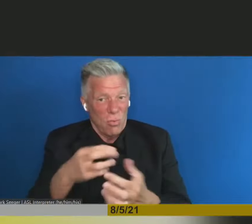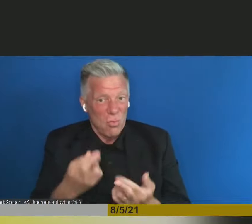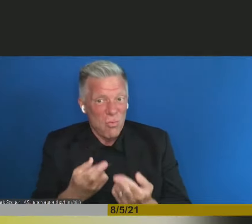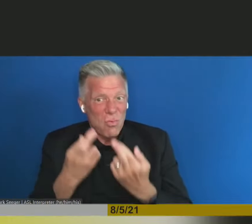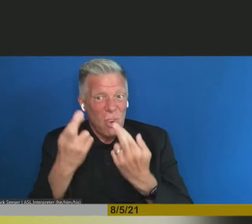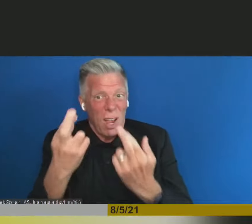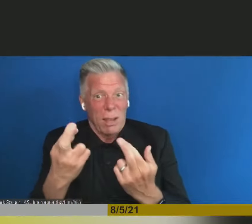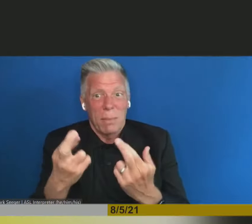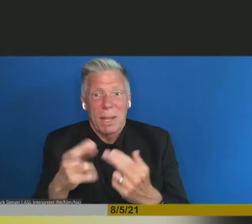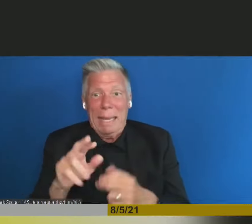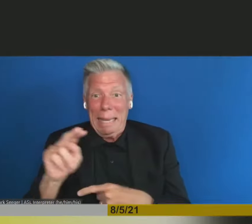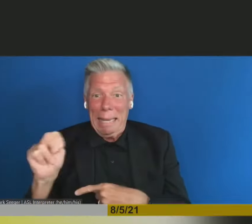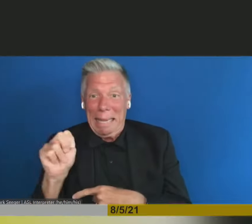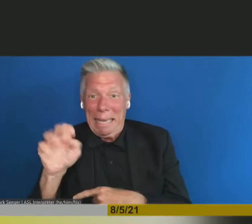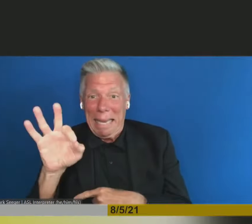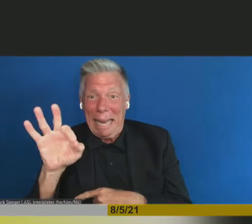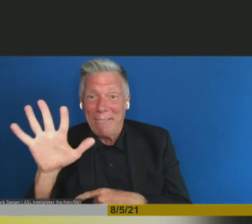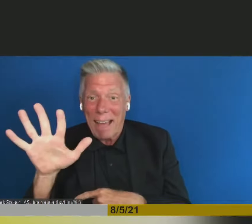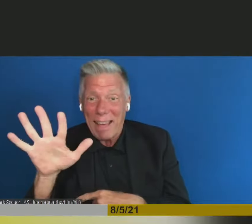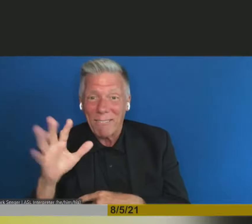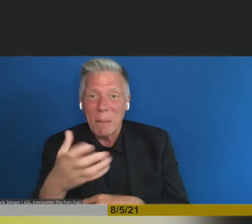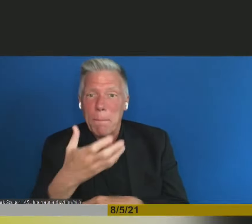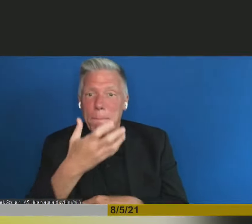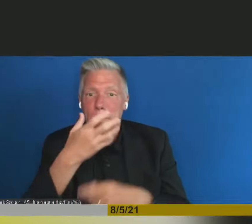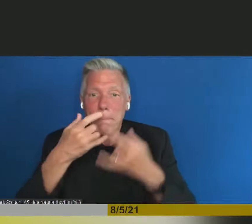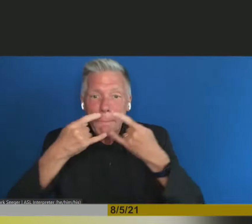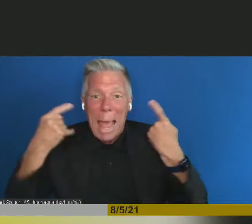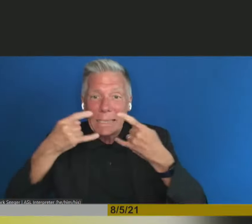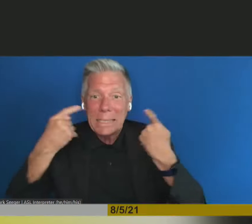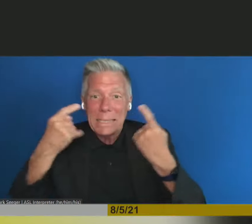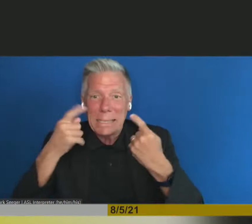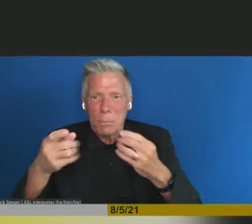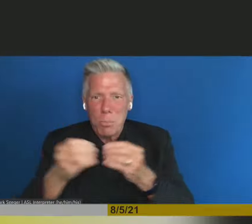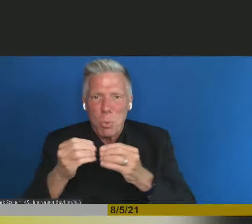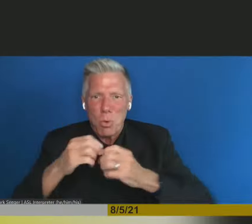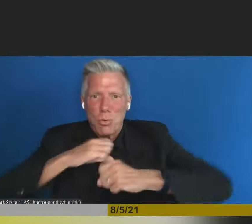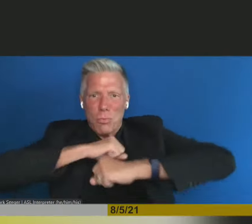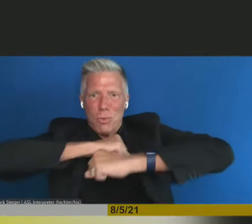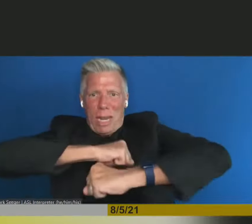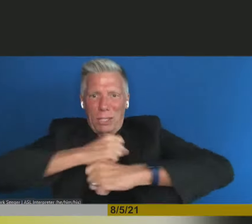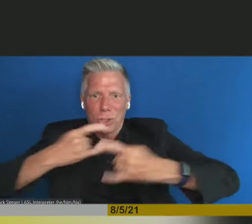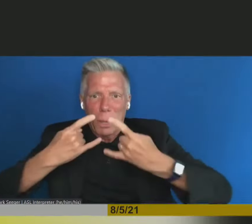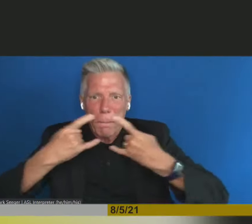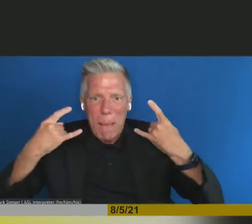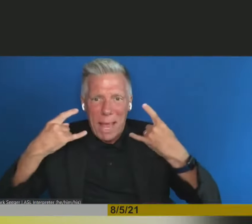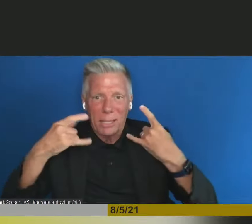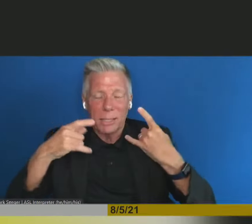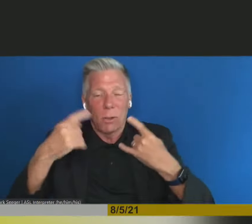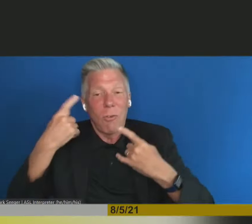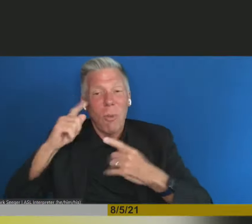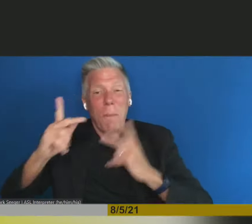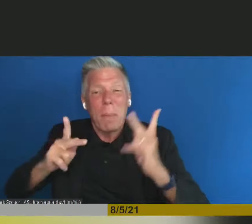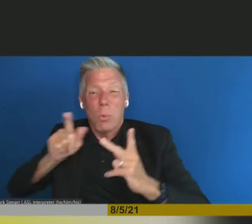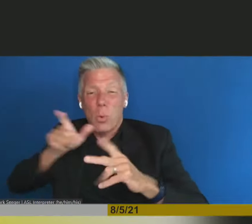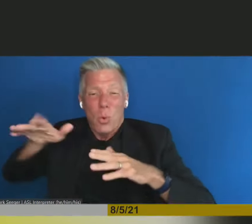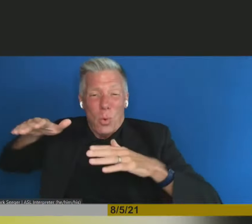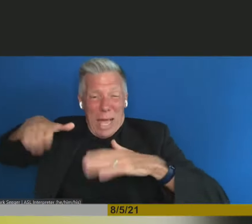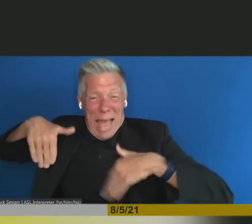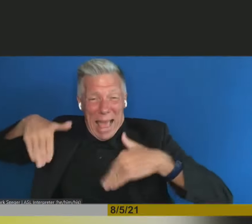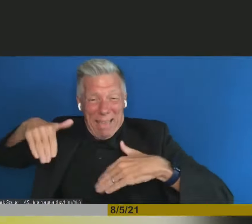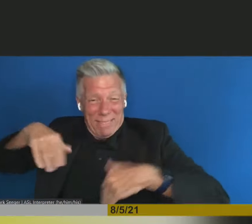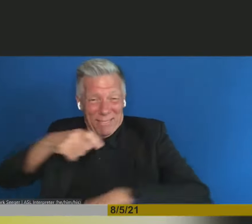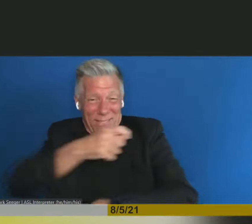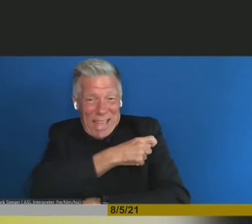N95 masks for unvaccinated individuals in indoor settings. So again, this is for unvaccinated individuals in